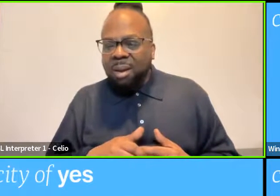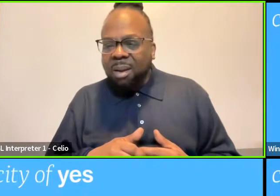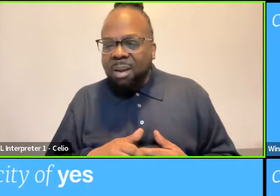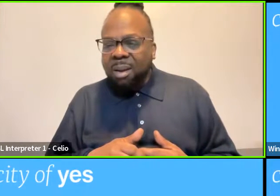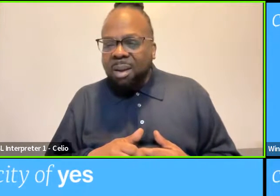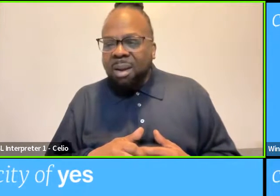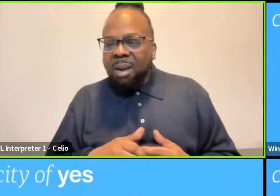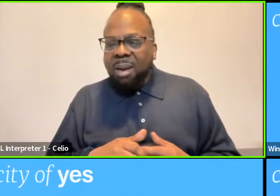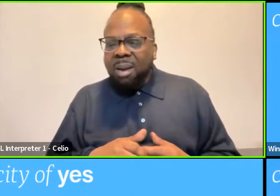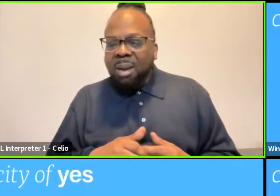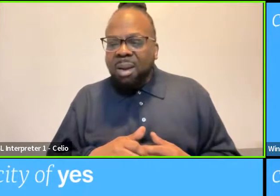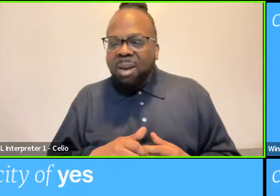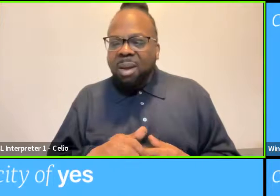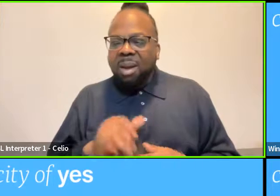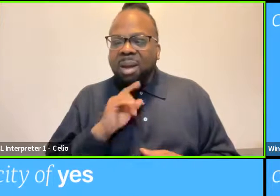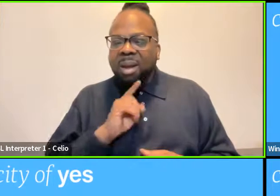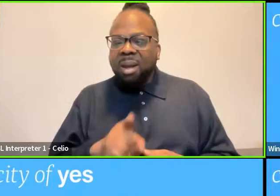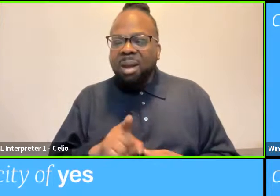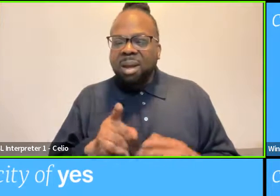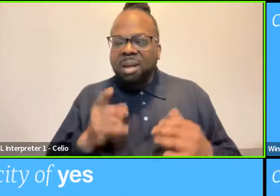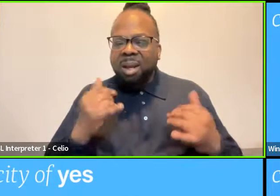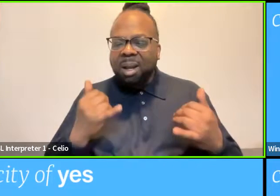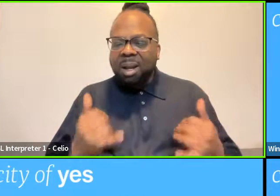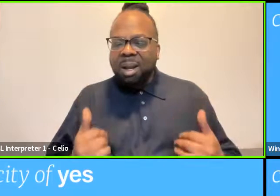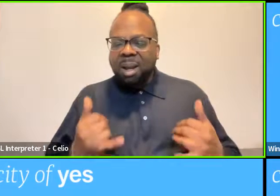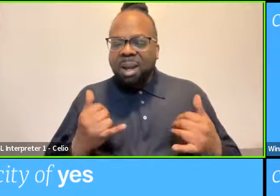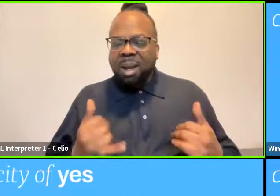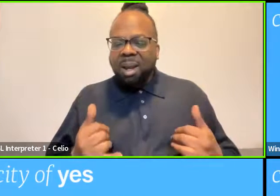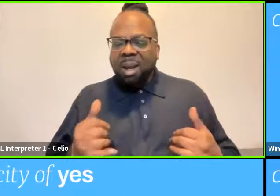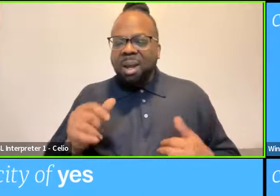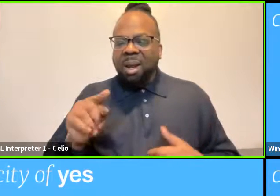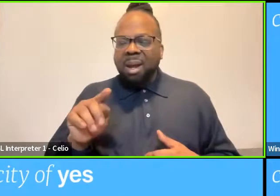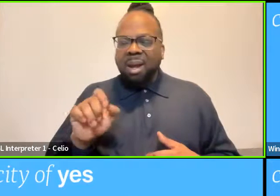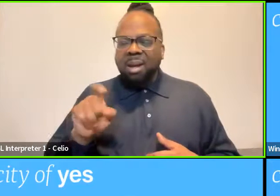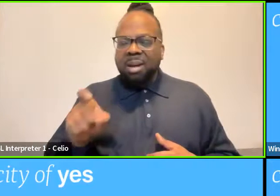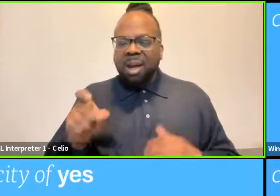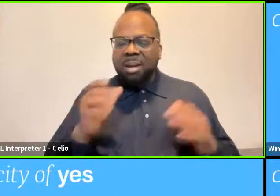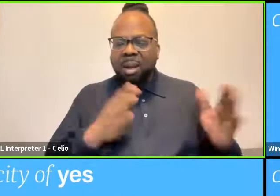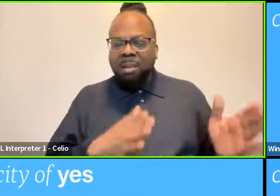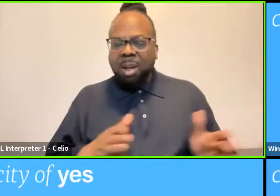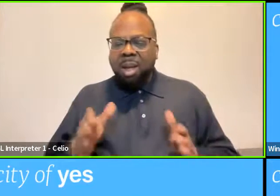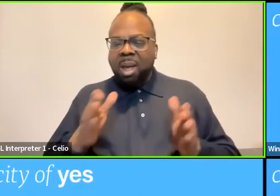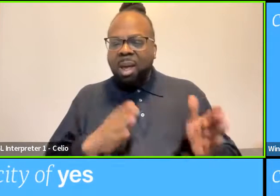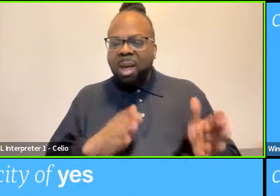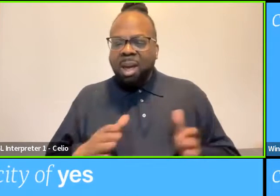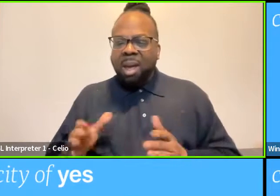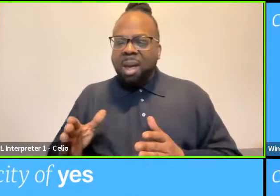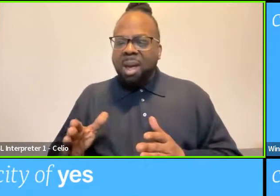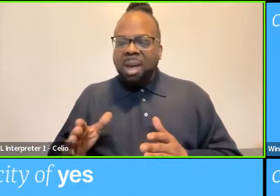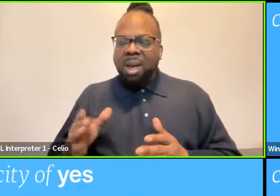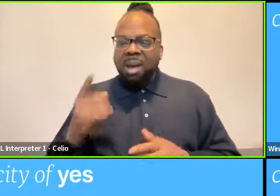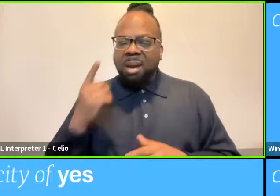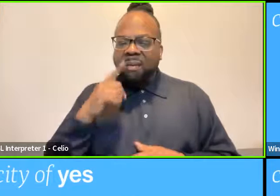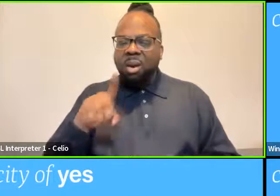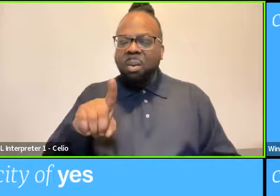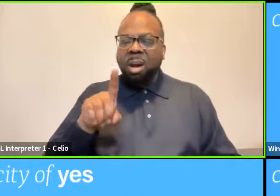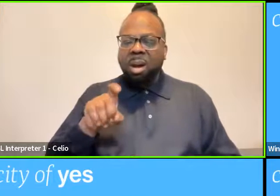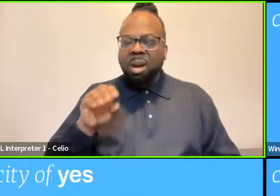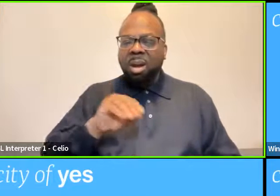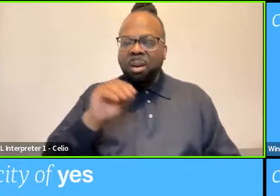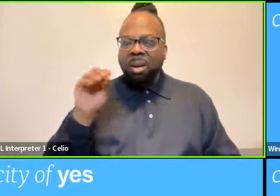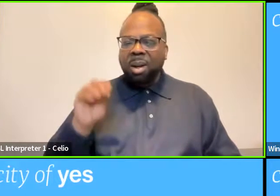realistic. Is there current tax incentive or plans for those 100% city-owned